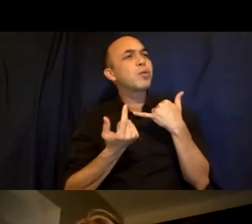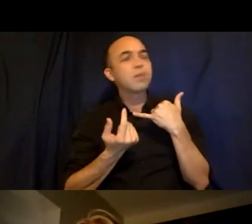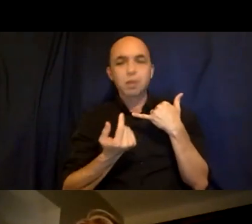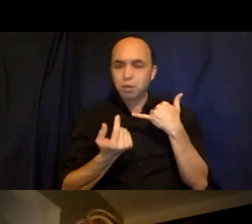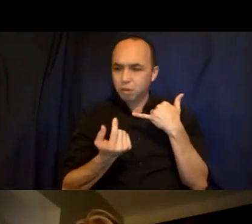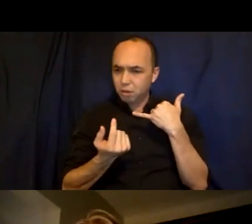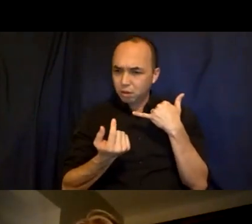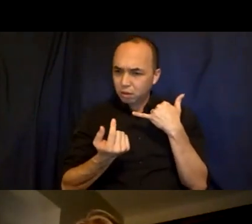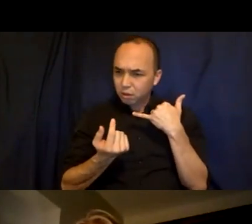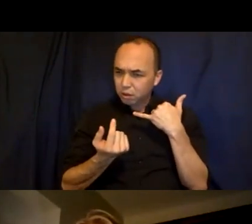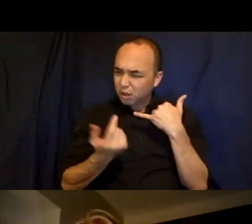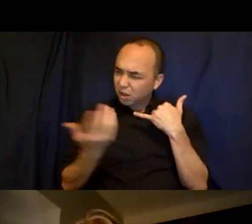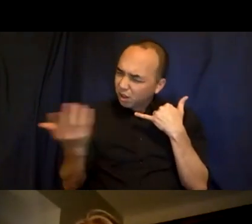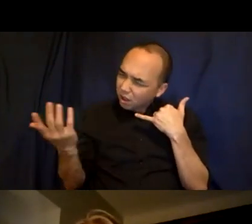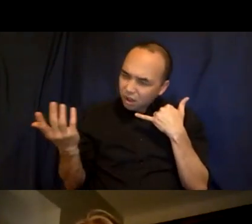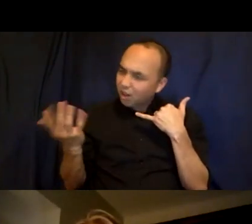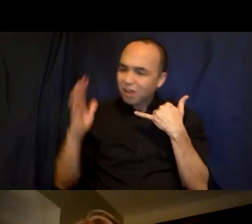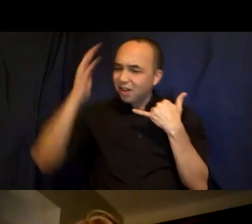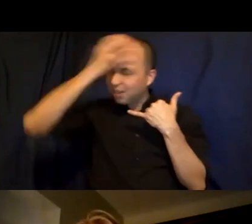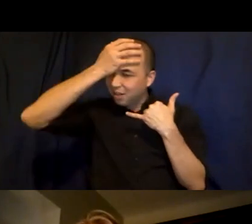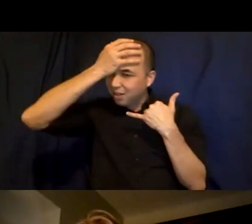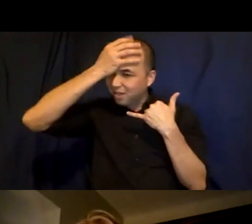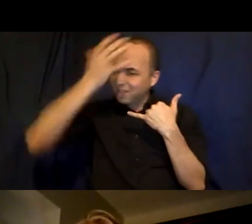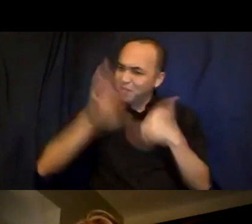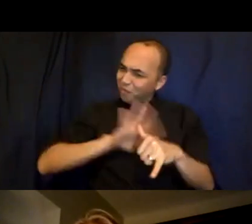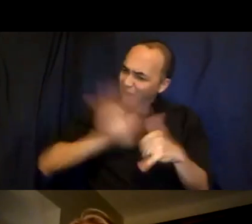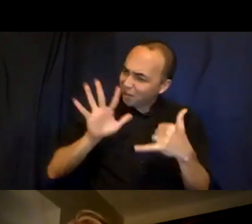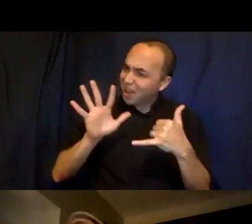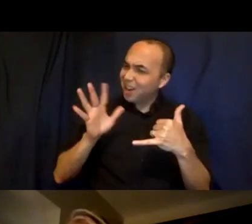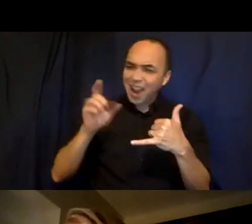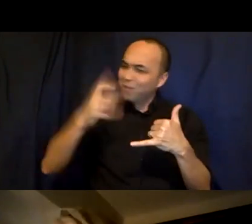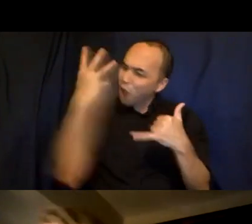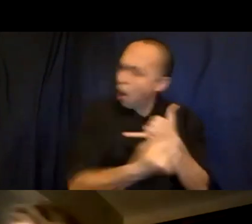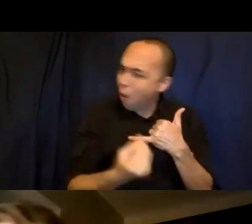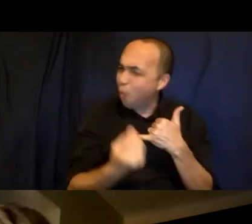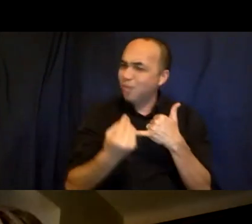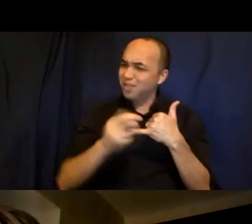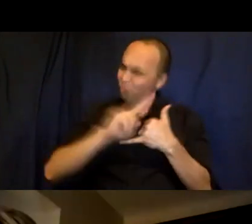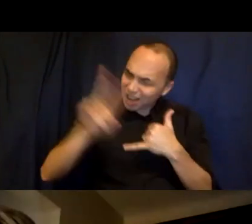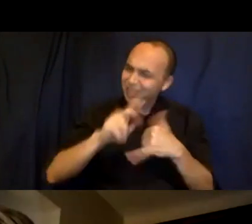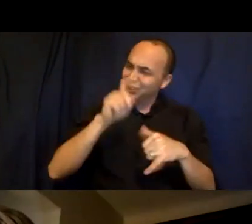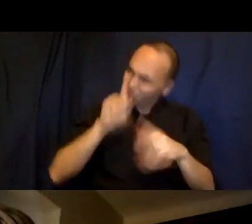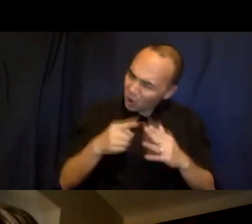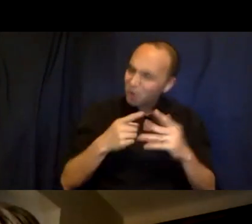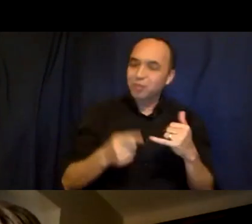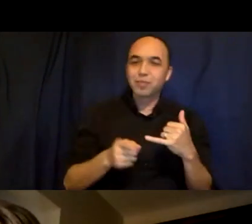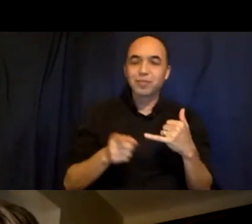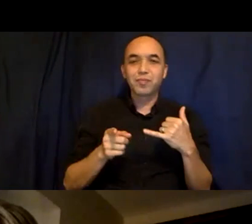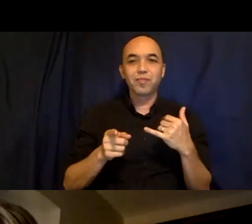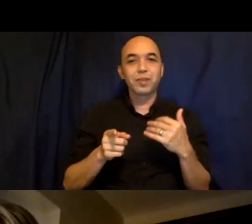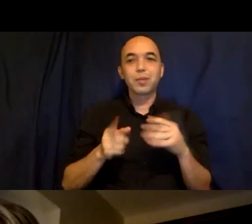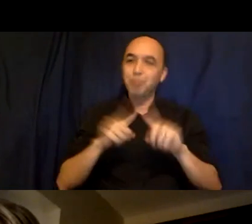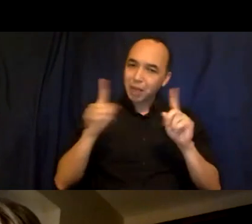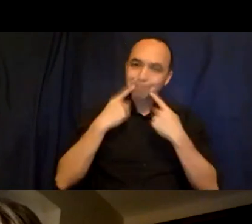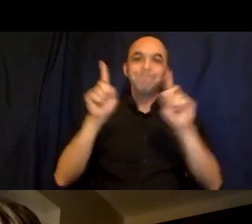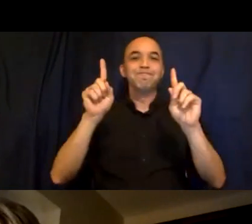all the facts. I was like, Misha, man, the clock turned 5. And I was like, I got to go, man. And then we got him. We got it. We made